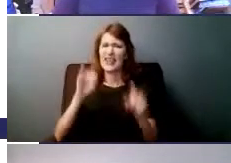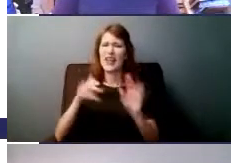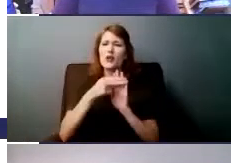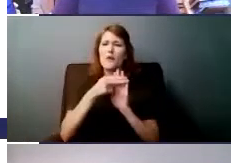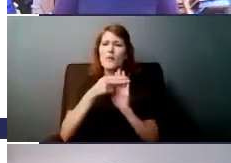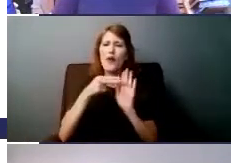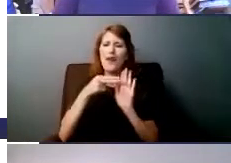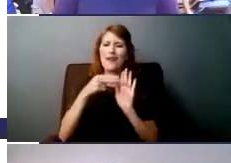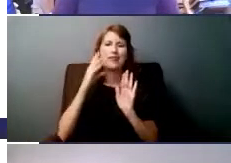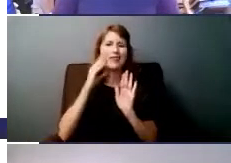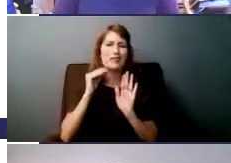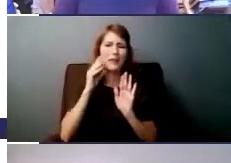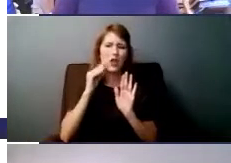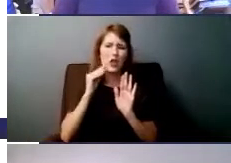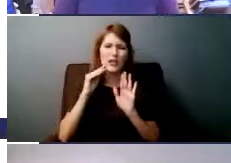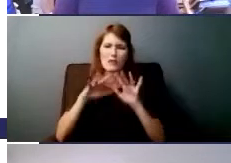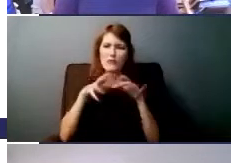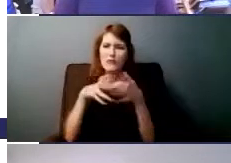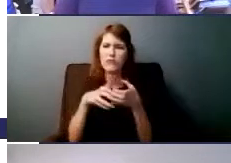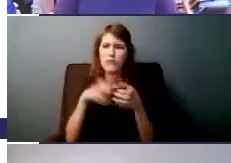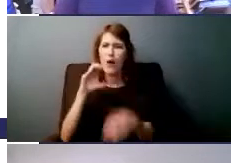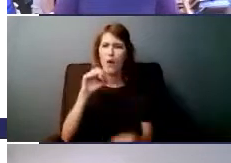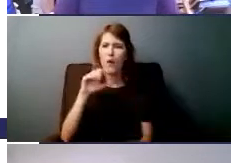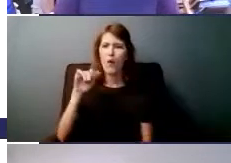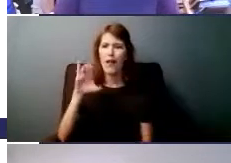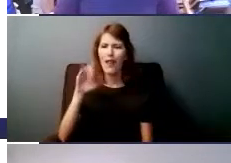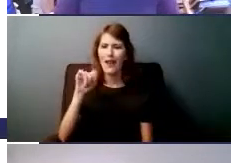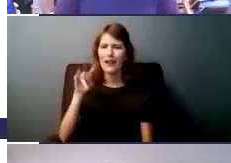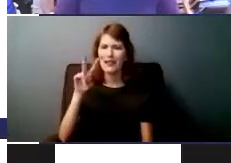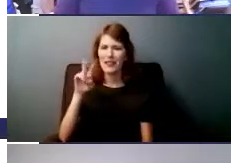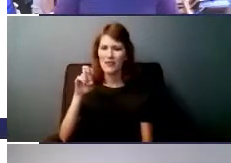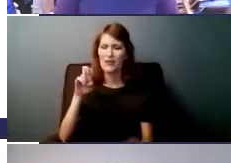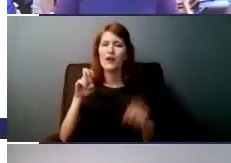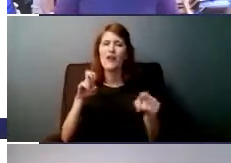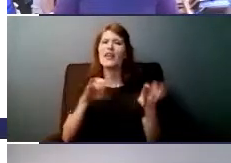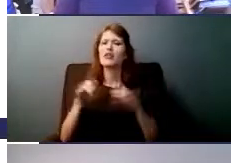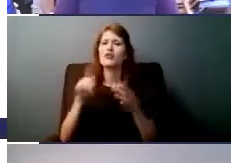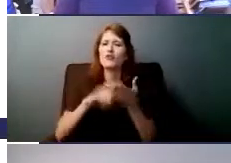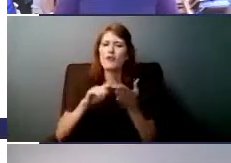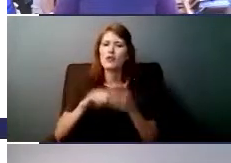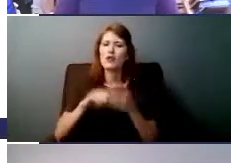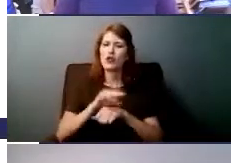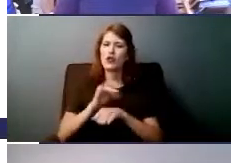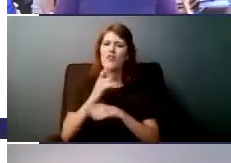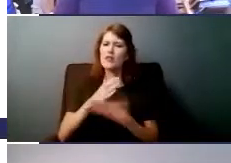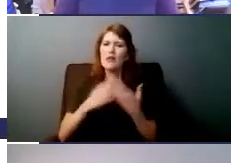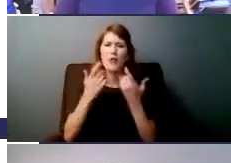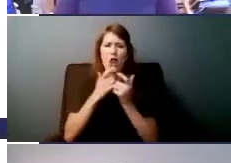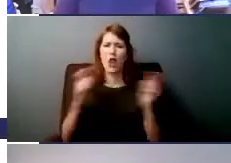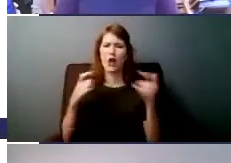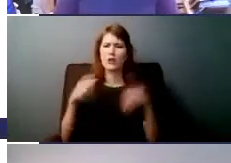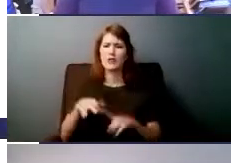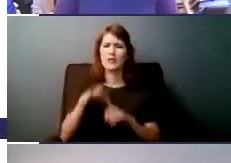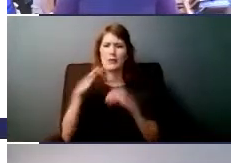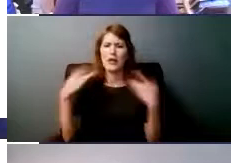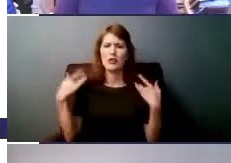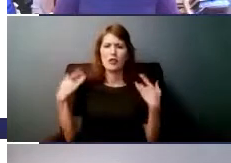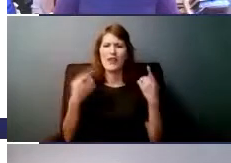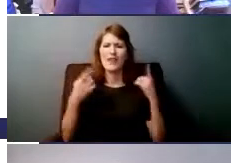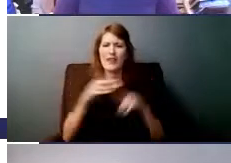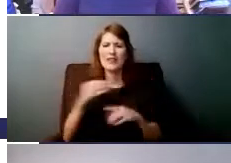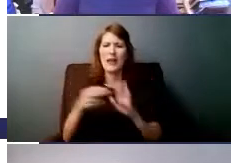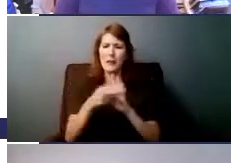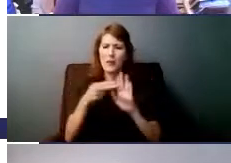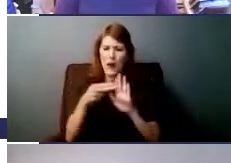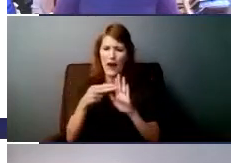collective. They are the organization that does research and does consulting for some of the largest special events and brand activations on